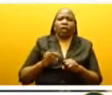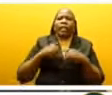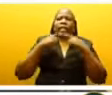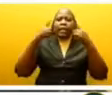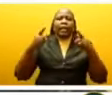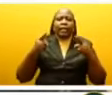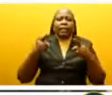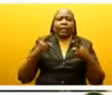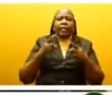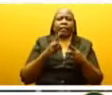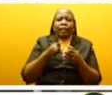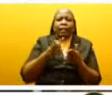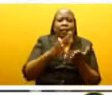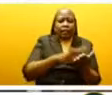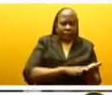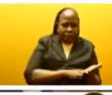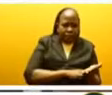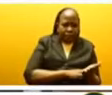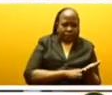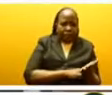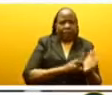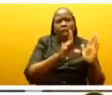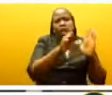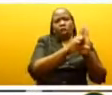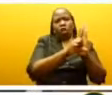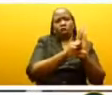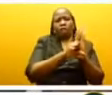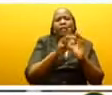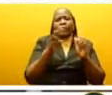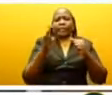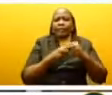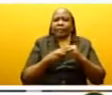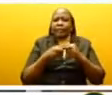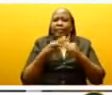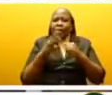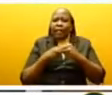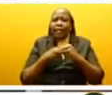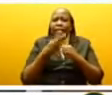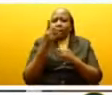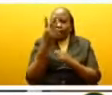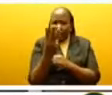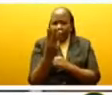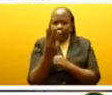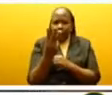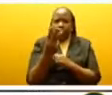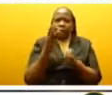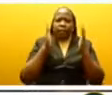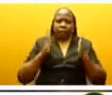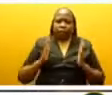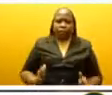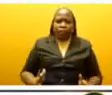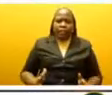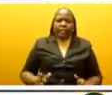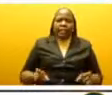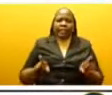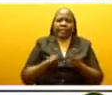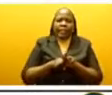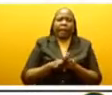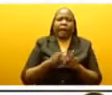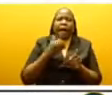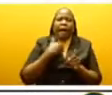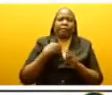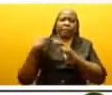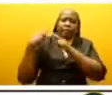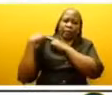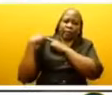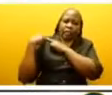polling station. At Regulation 78.3, the presiding officer then is put under an obligation to record in